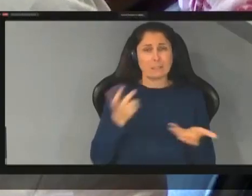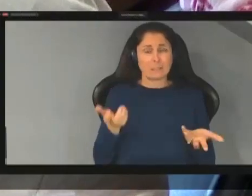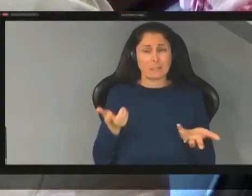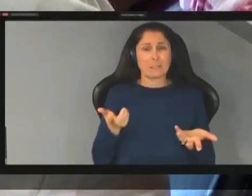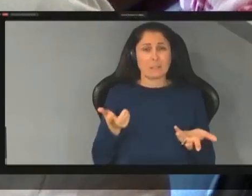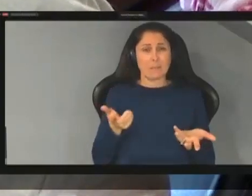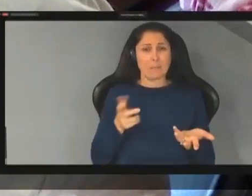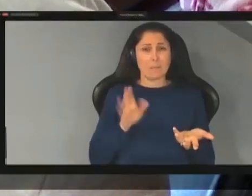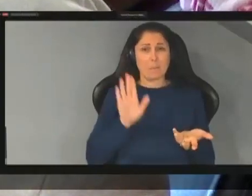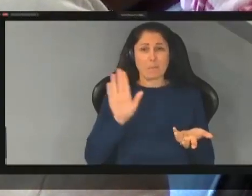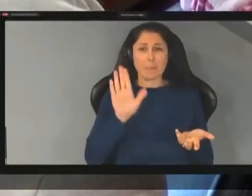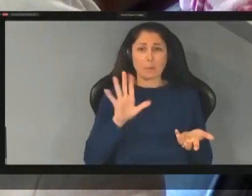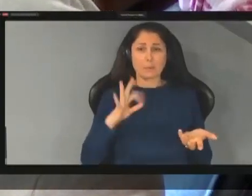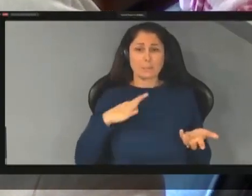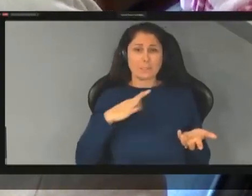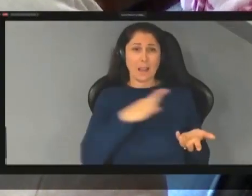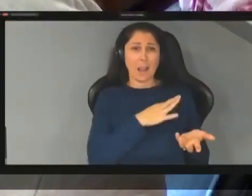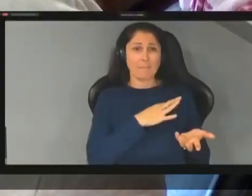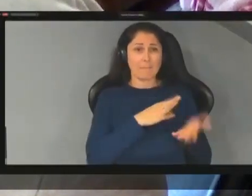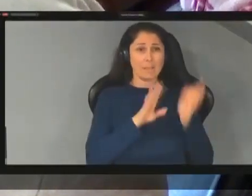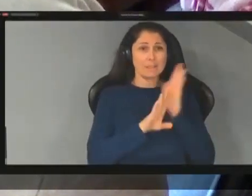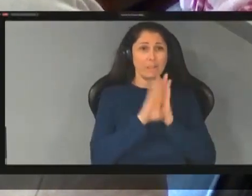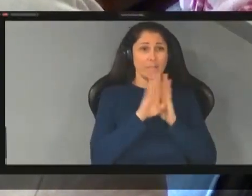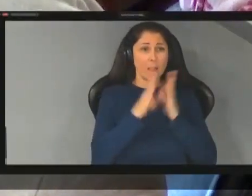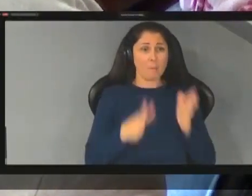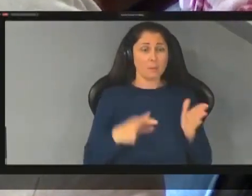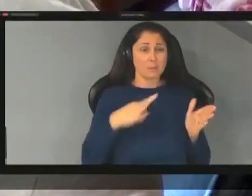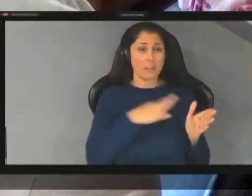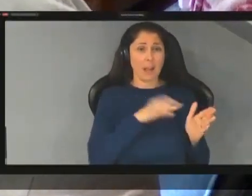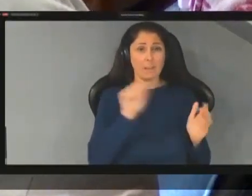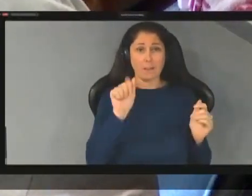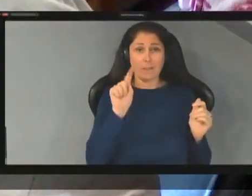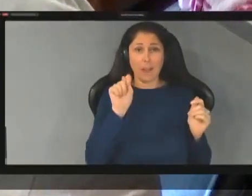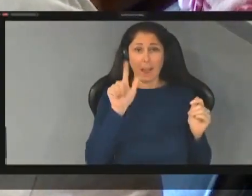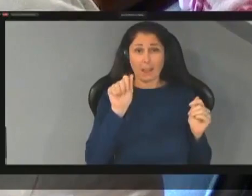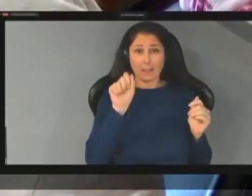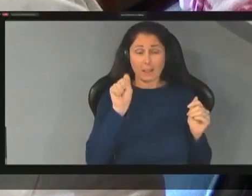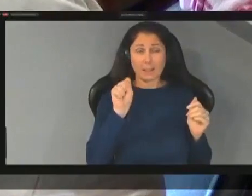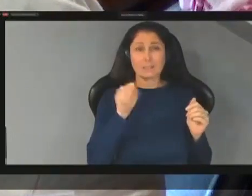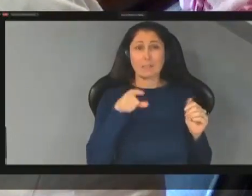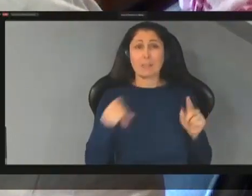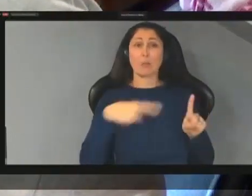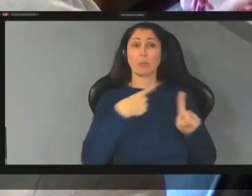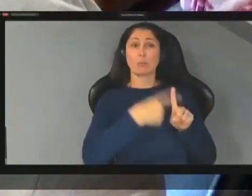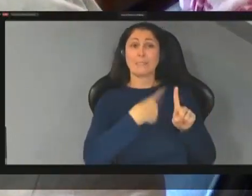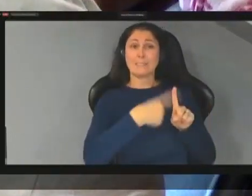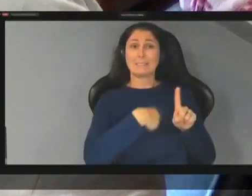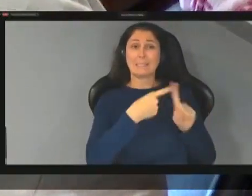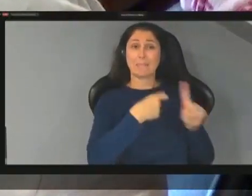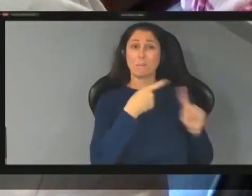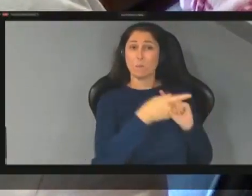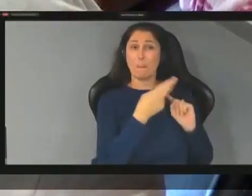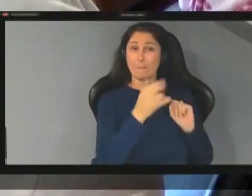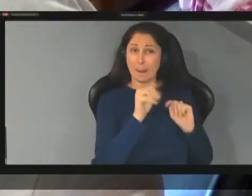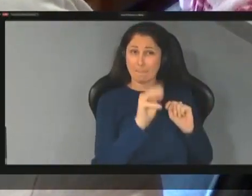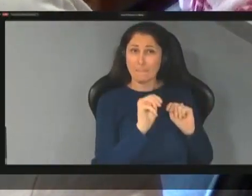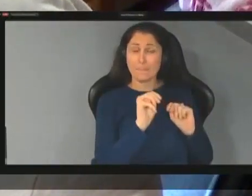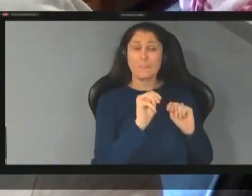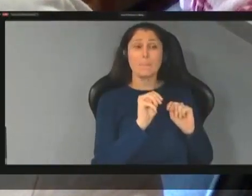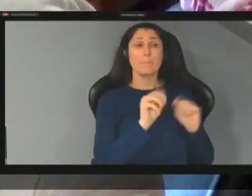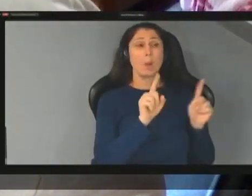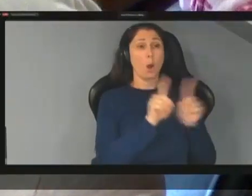Their staff, the developer staff of Atlas, they were renting from him, and they were also